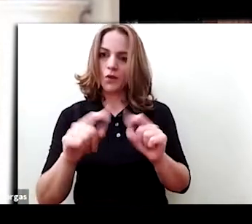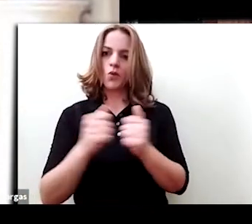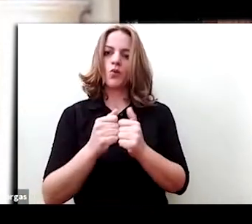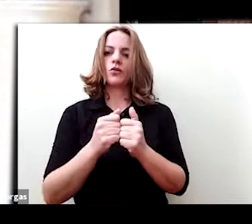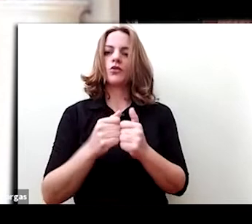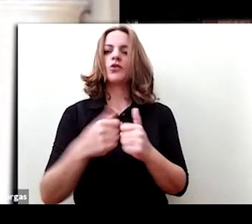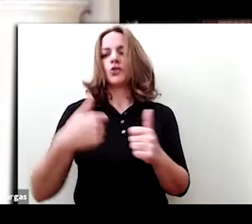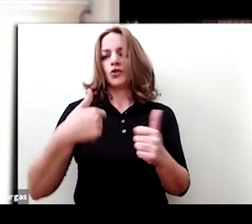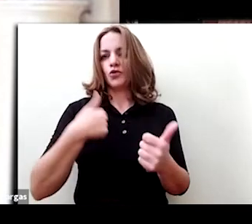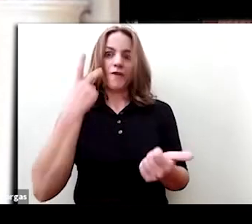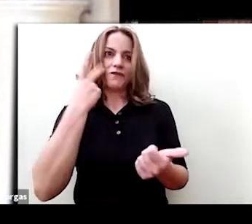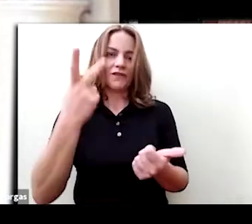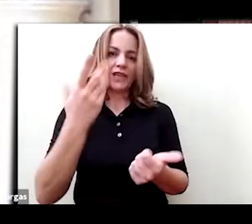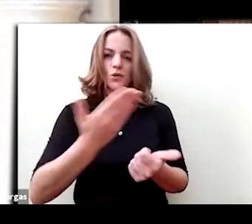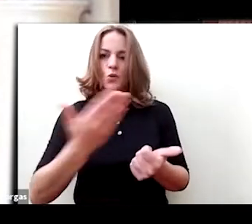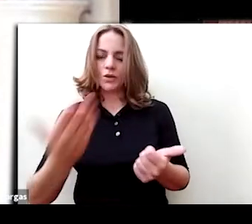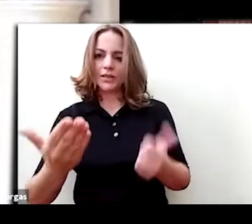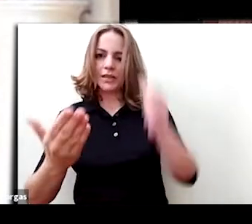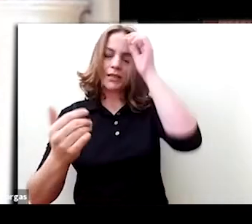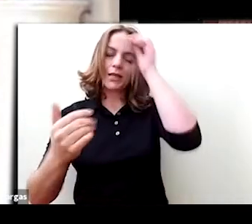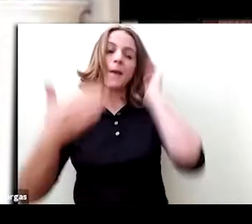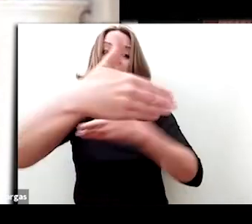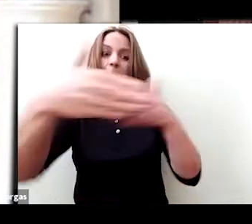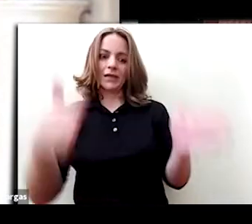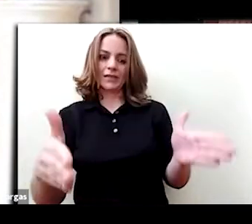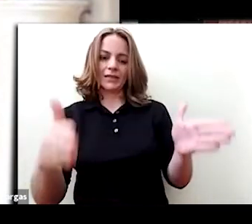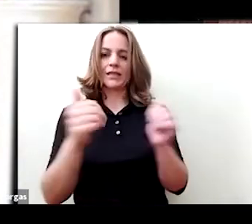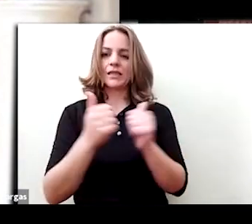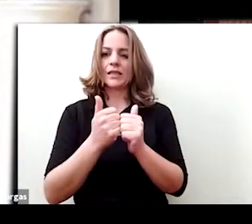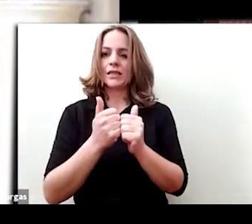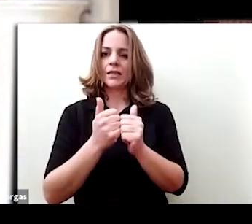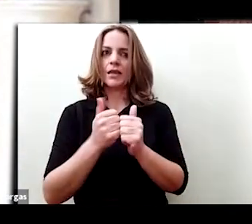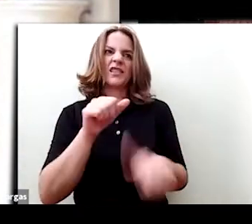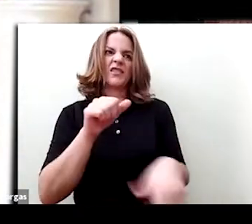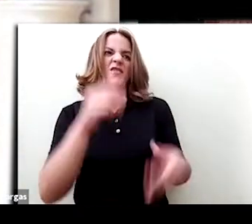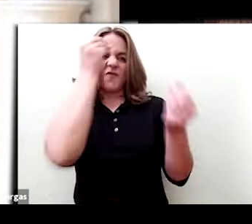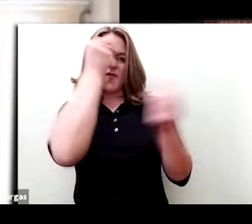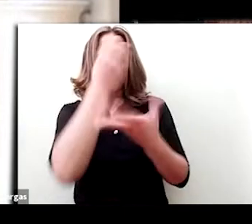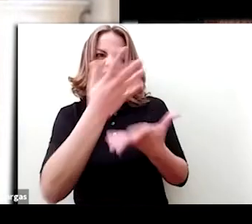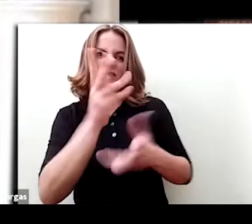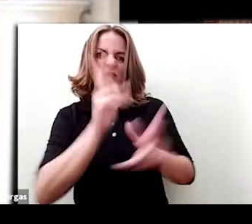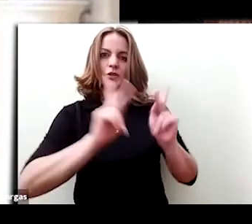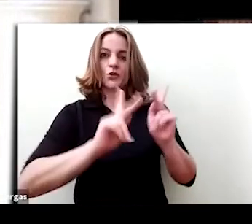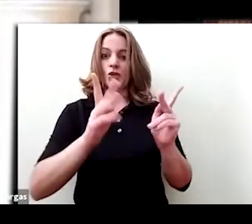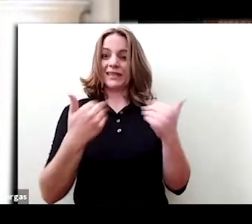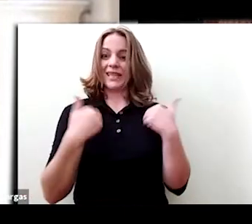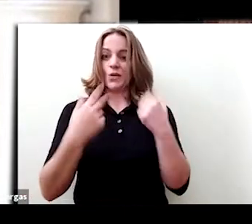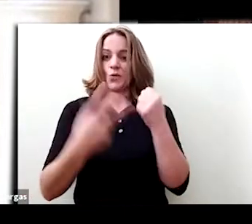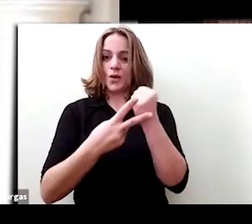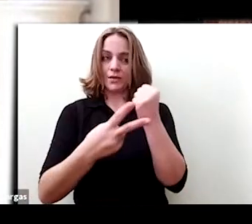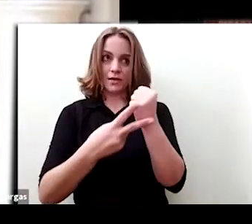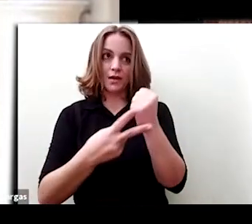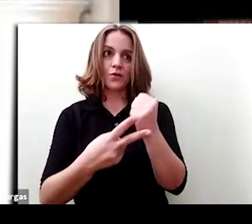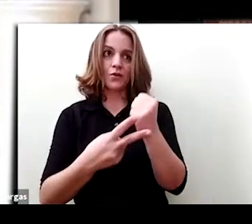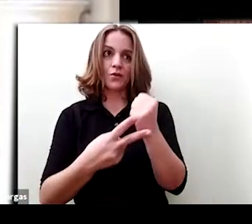were boxes of manuscripts that people had saved of the Puerto Rican Media Action and Educational Council, and a lot of